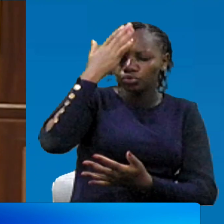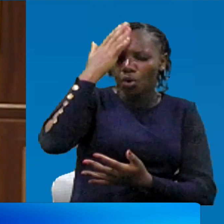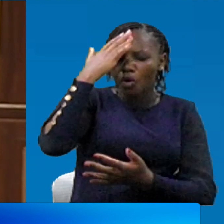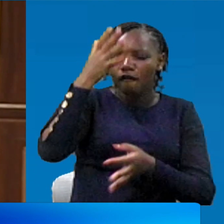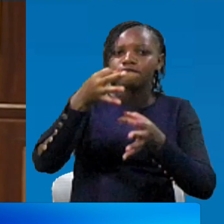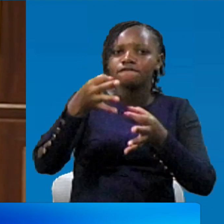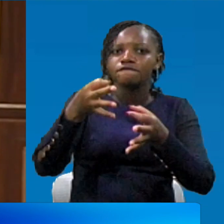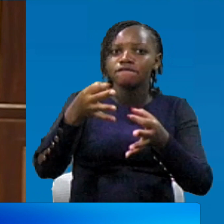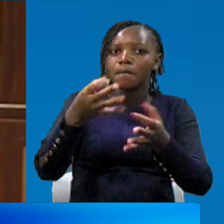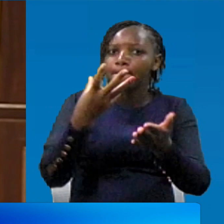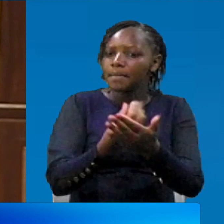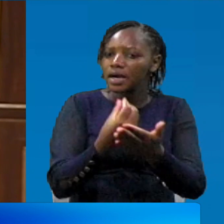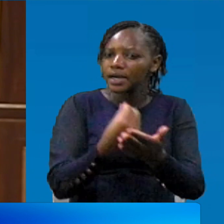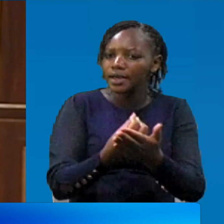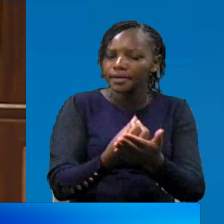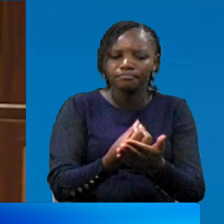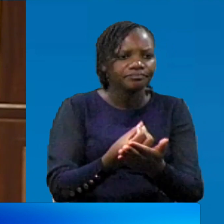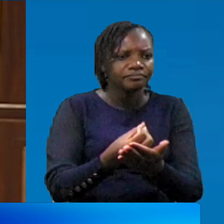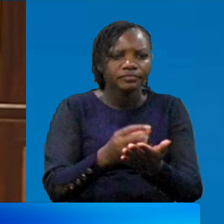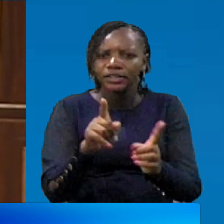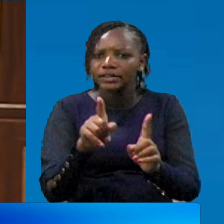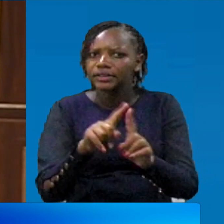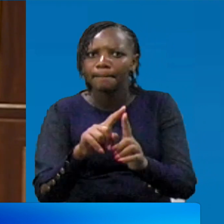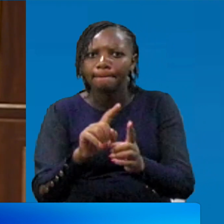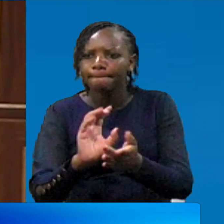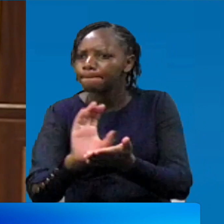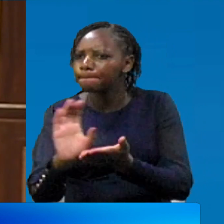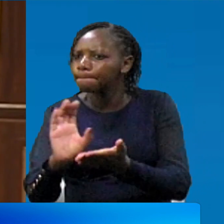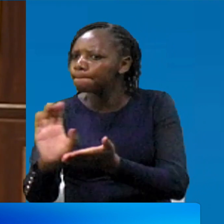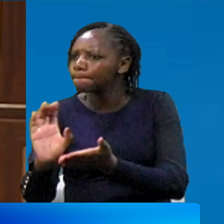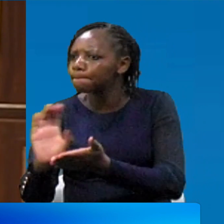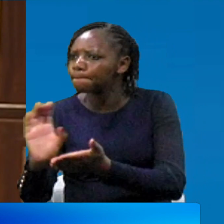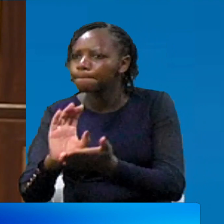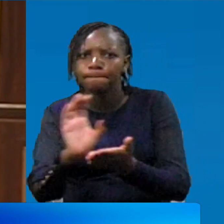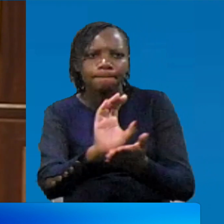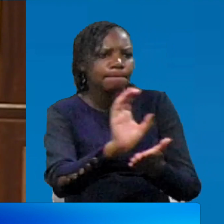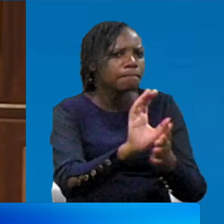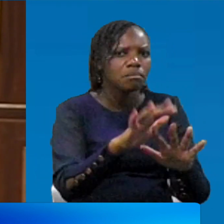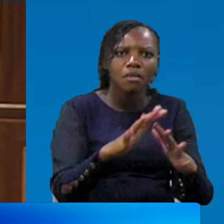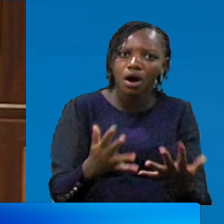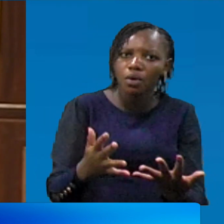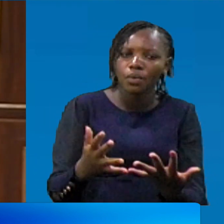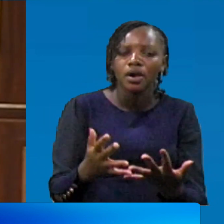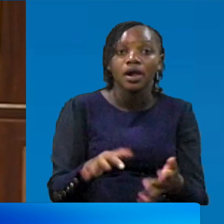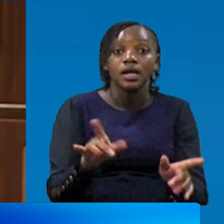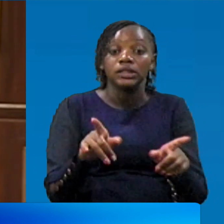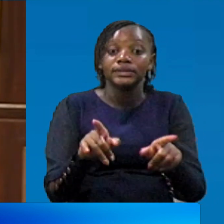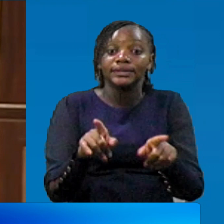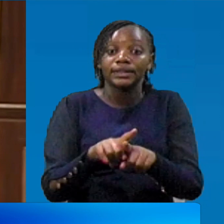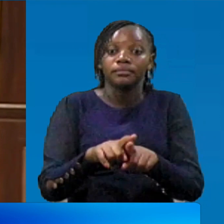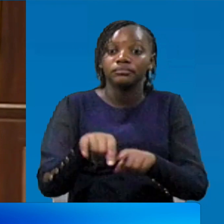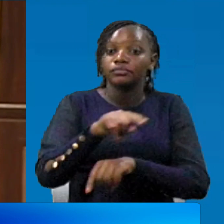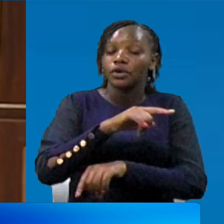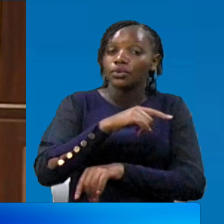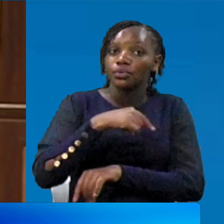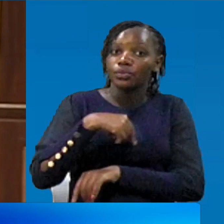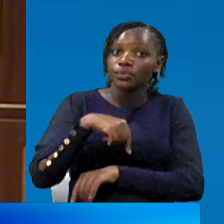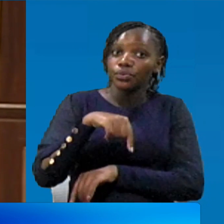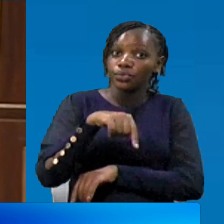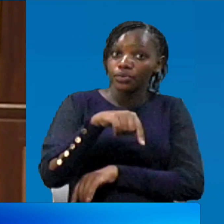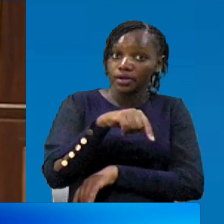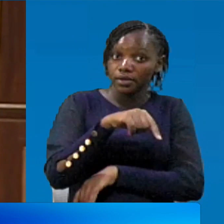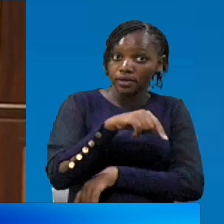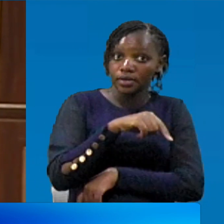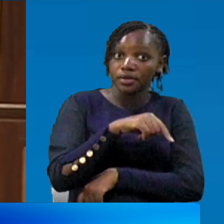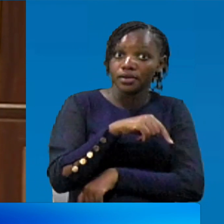finances destined to the financing of terrorism, and we've been able to apprehend